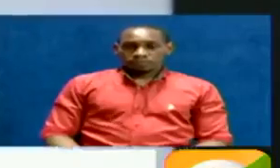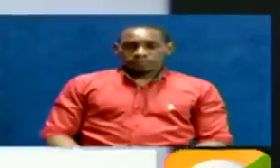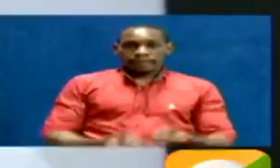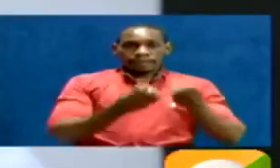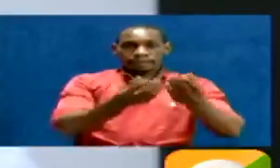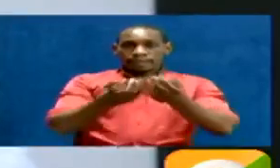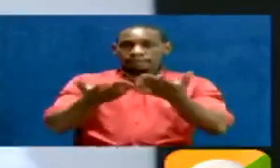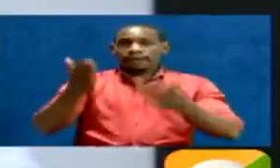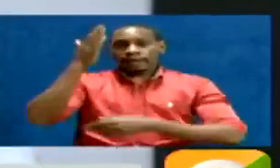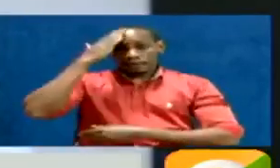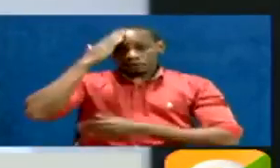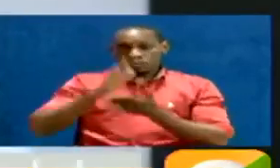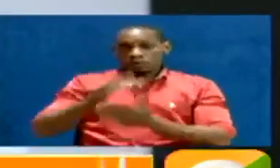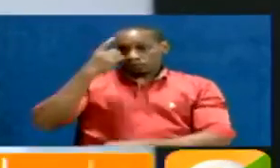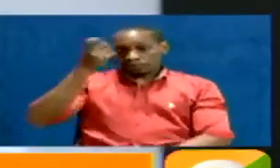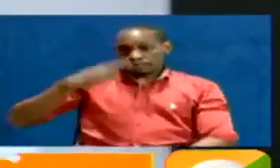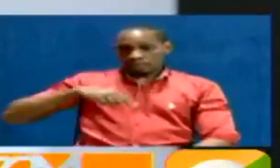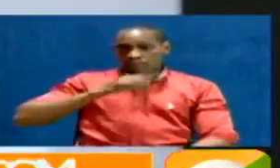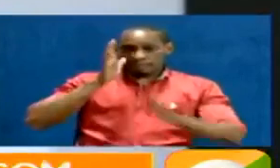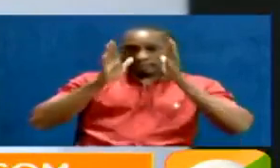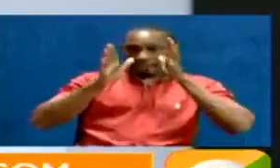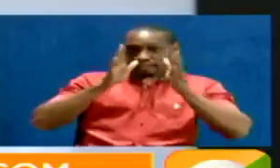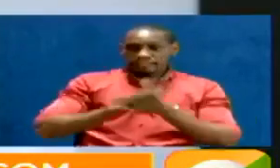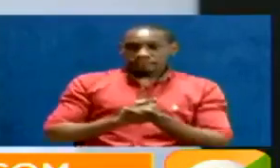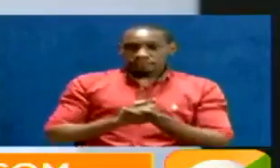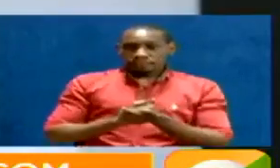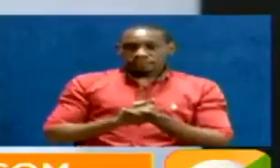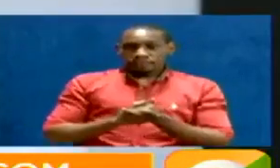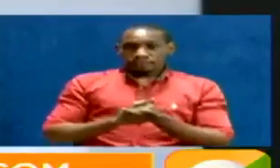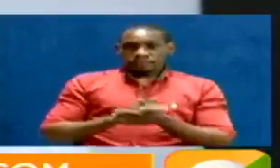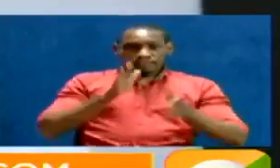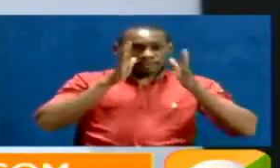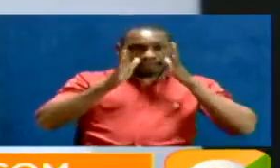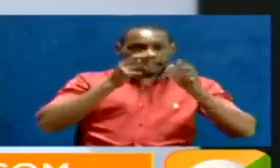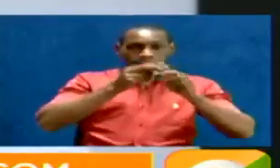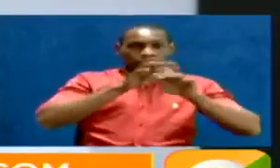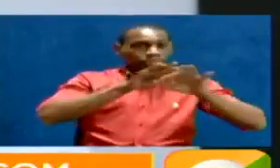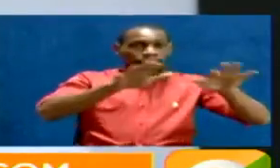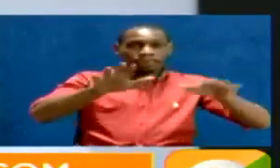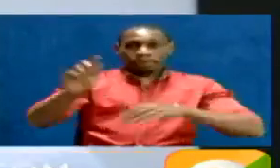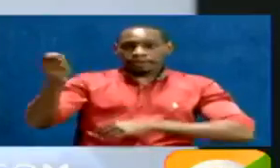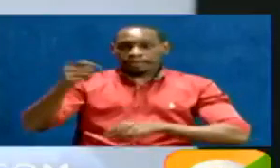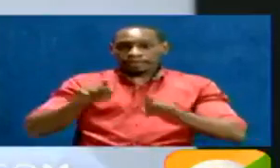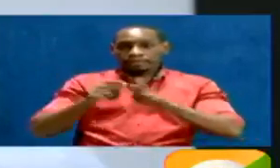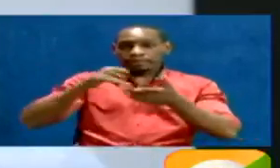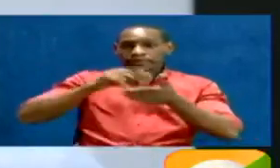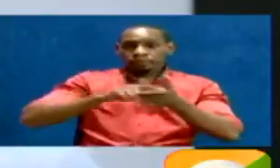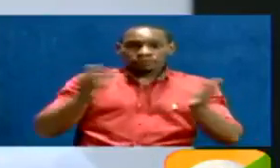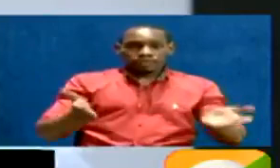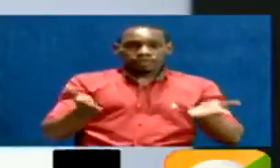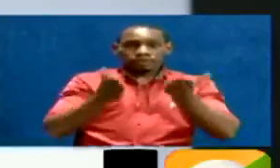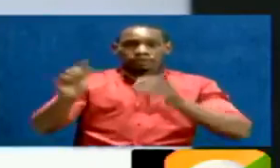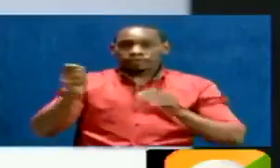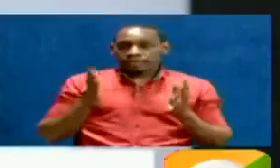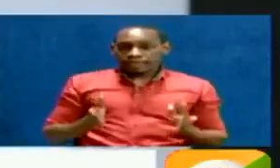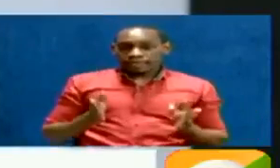Many of you are familiar with Ndoto Zetu initiative. It is a very popular initiative across the country. It is about inspiring